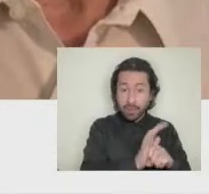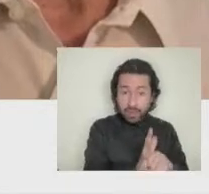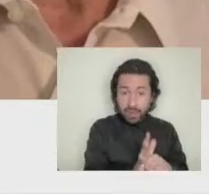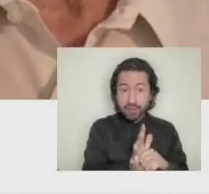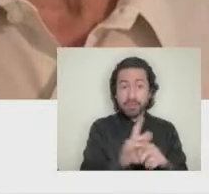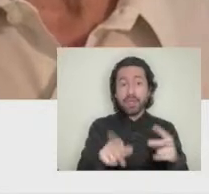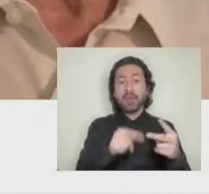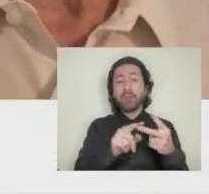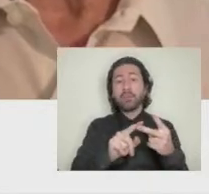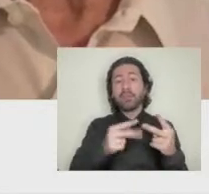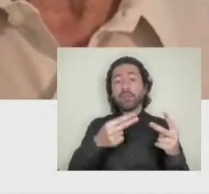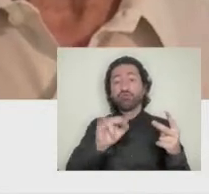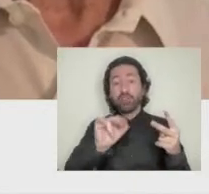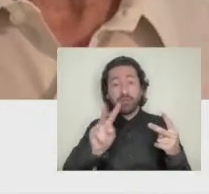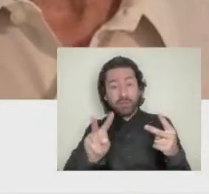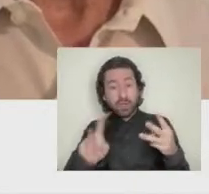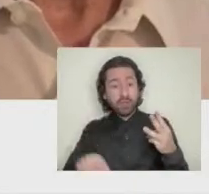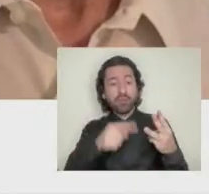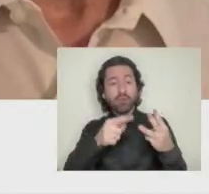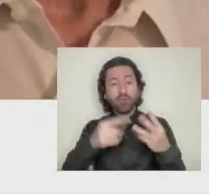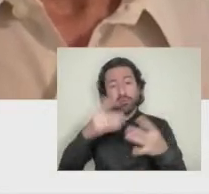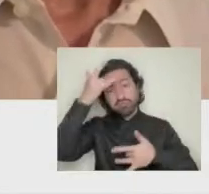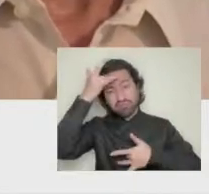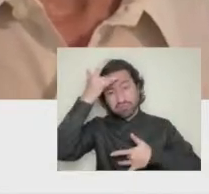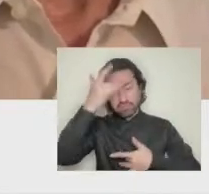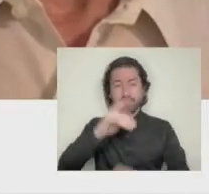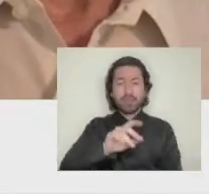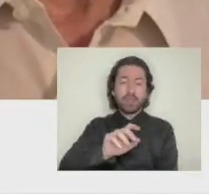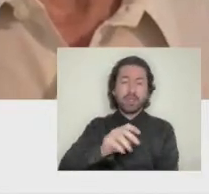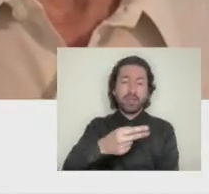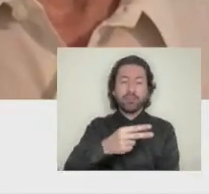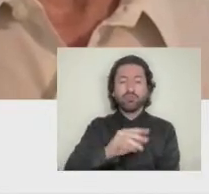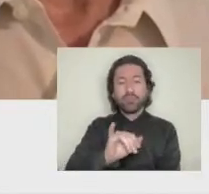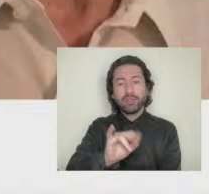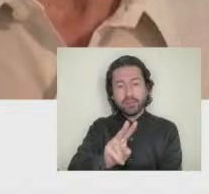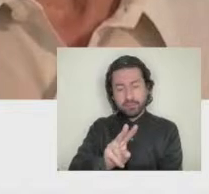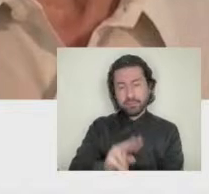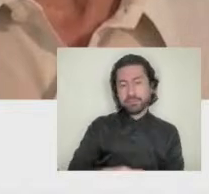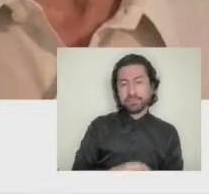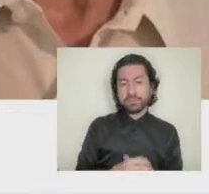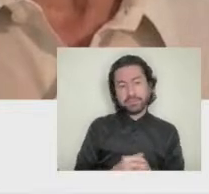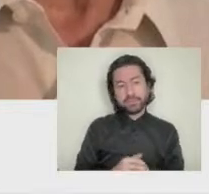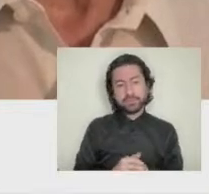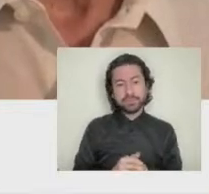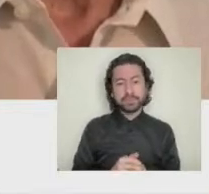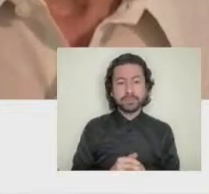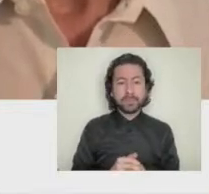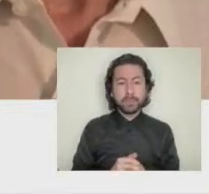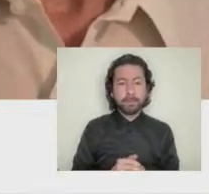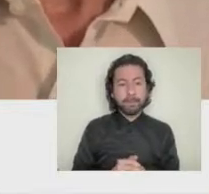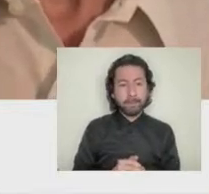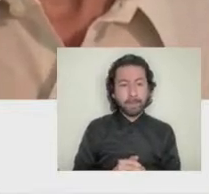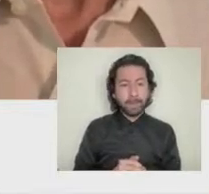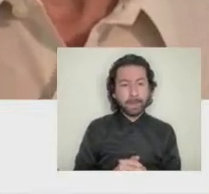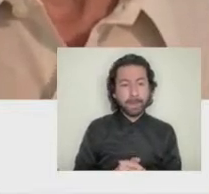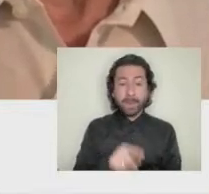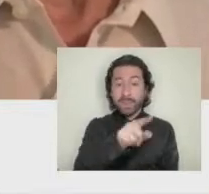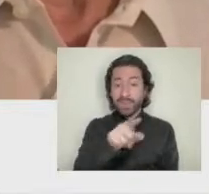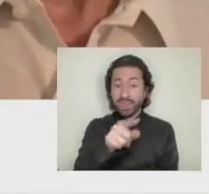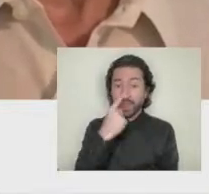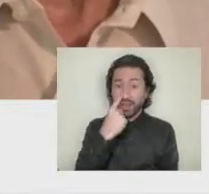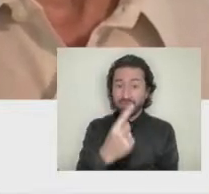by ethnicity in New York. So this is life expectancy. The